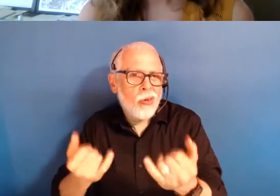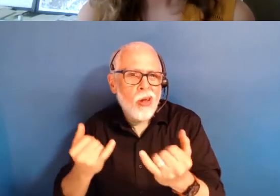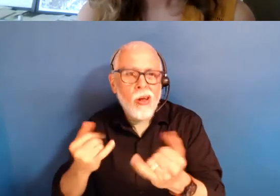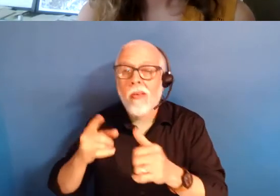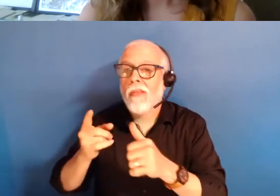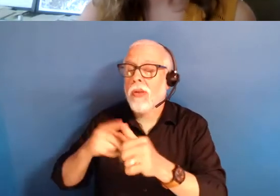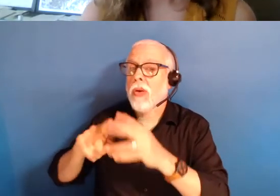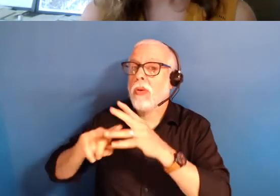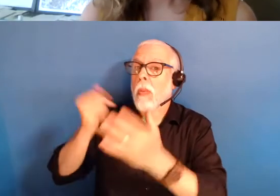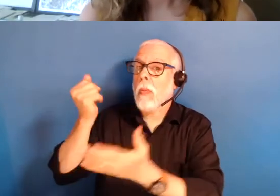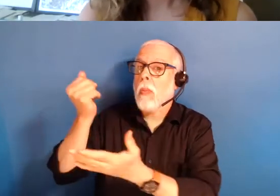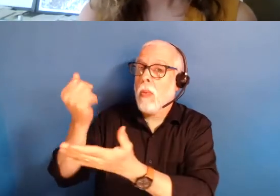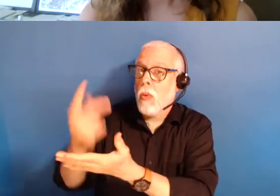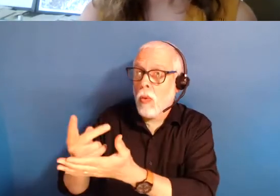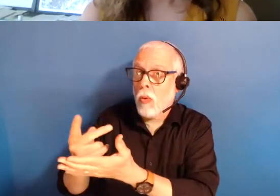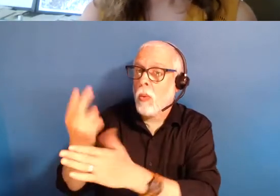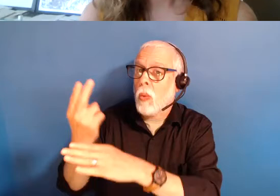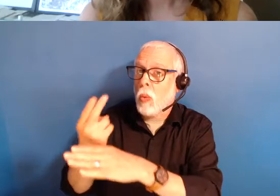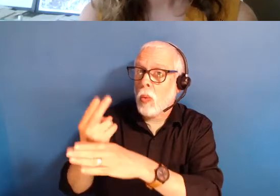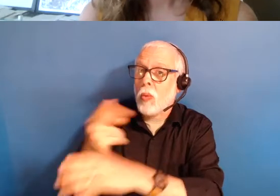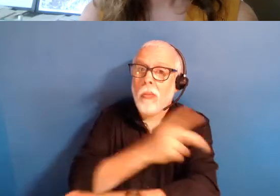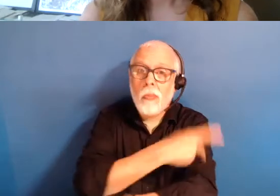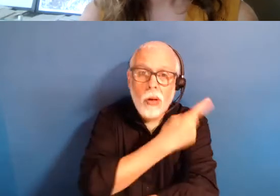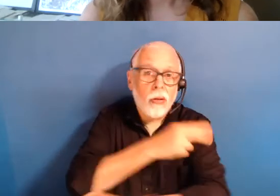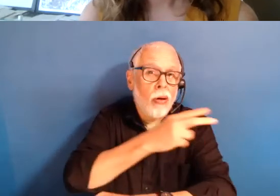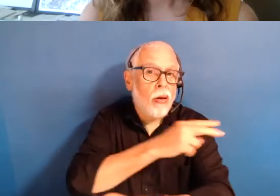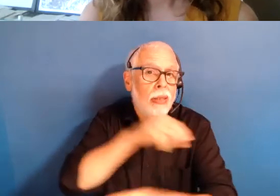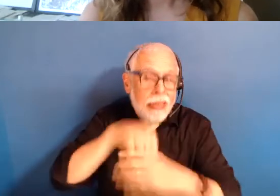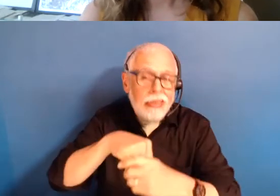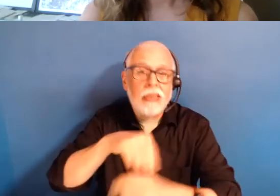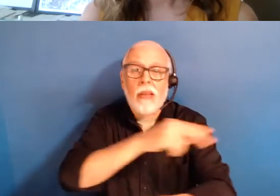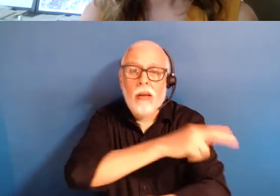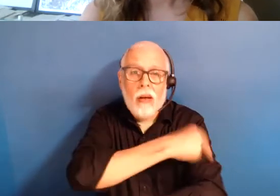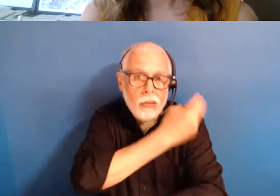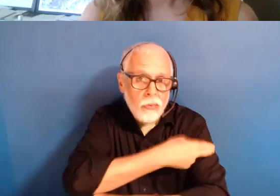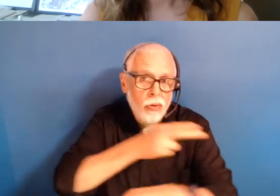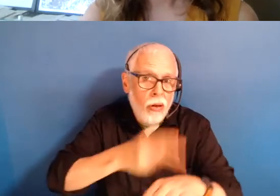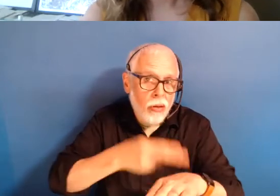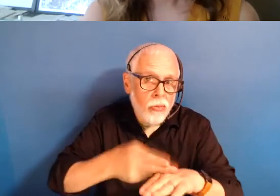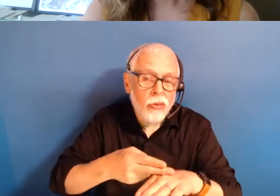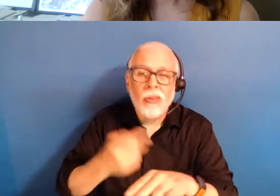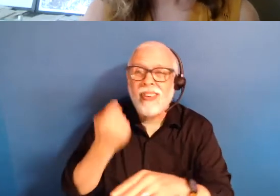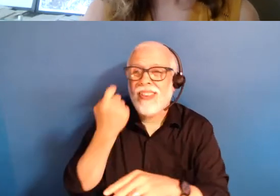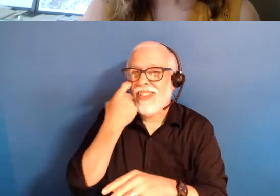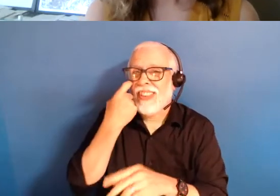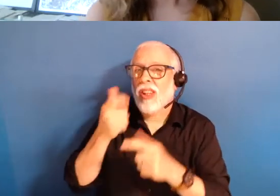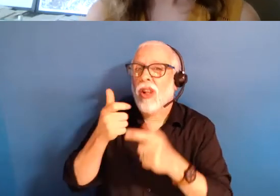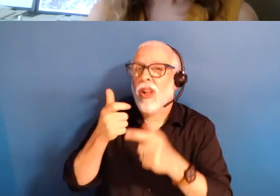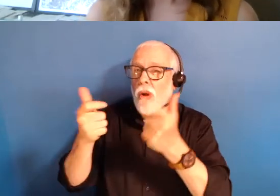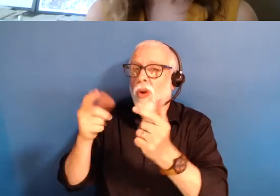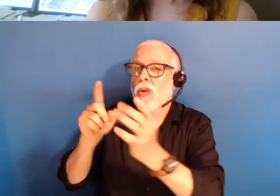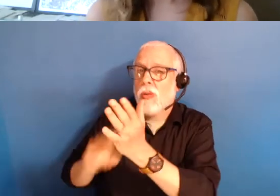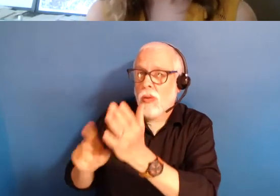originally approved for use in patients in the hospital. More recently, there was a large clinical